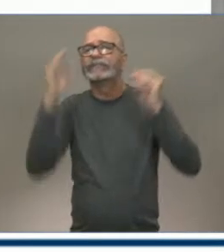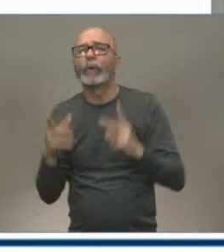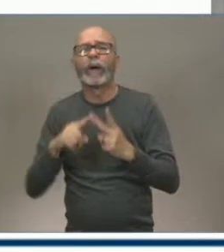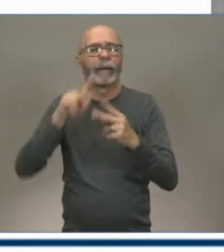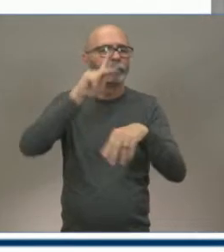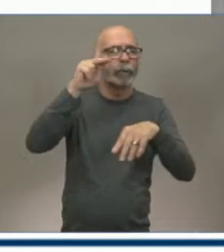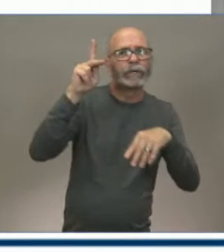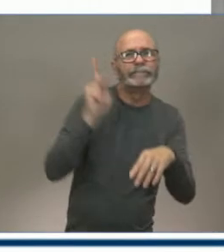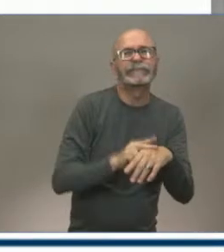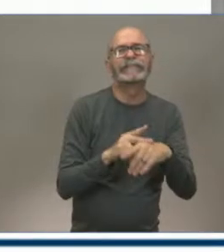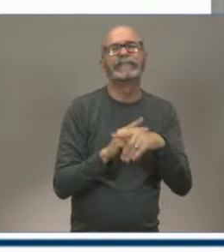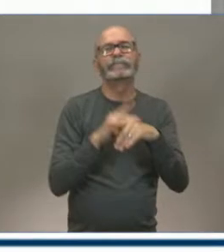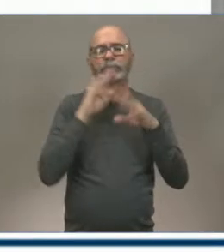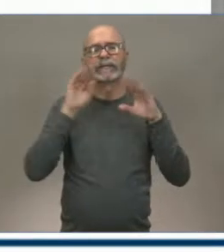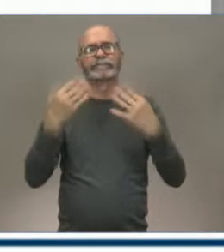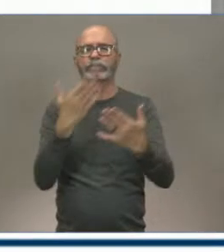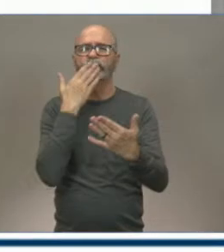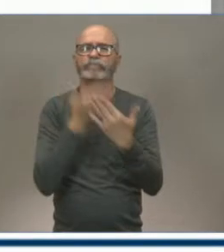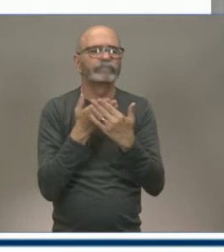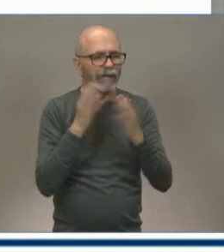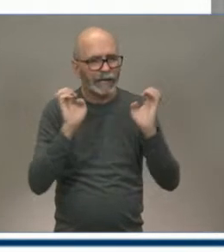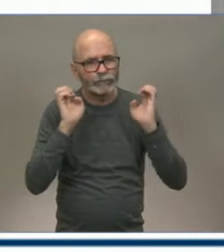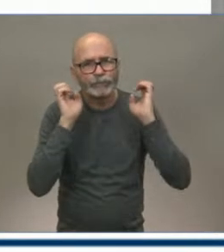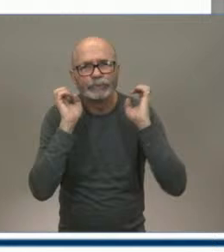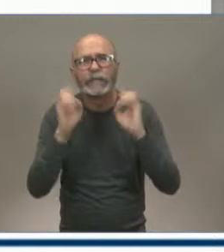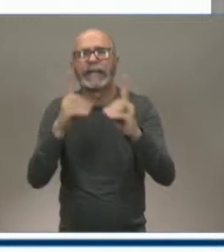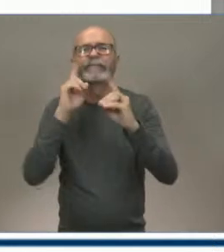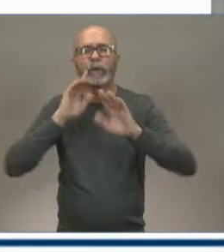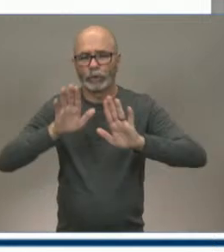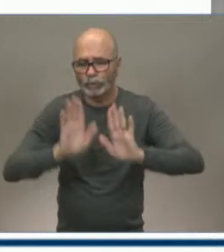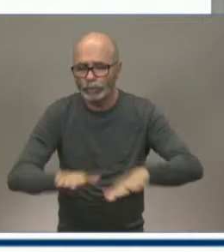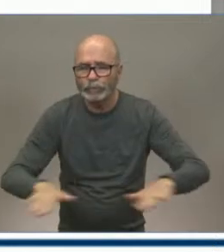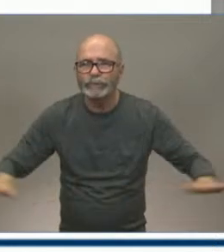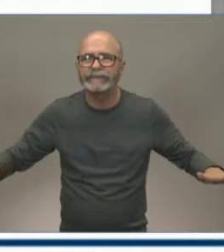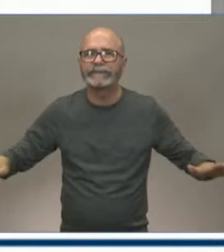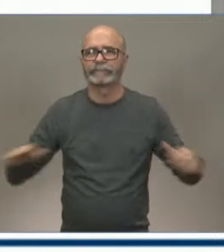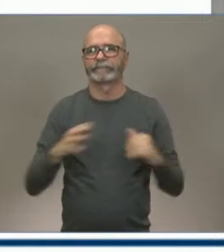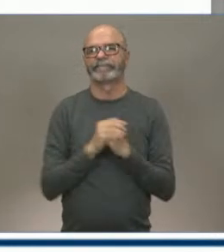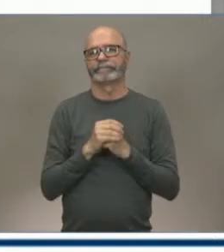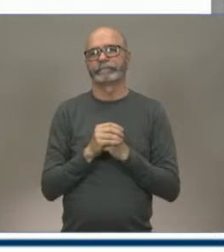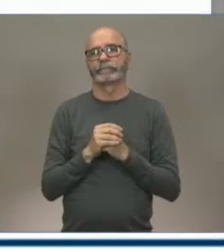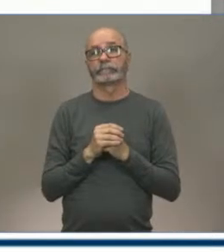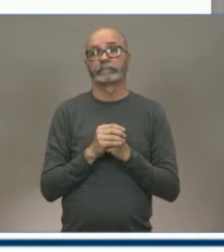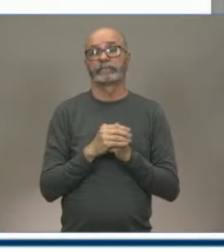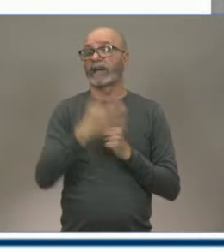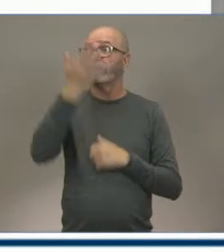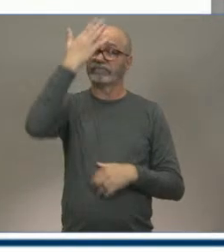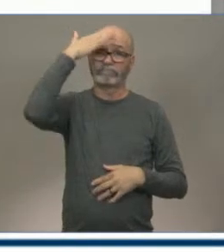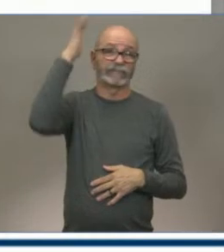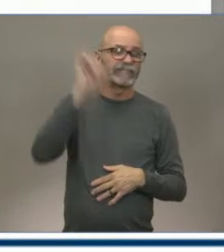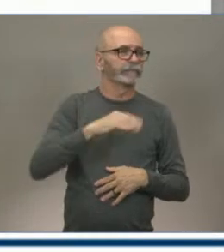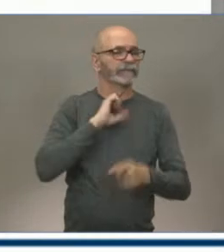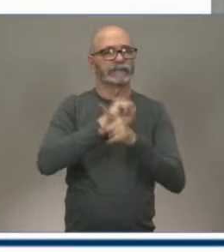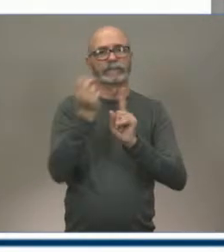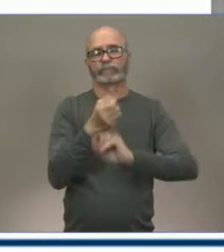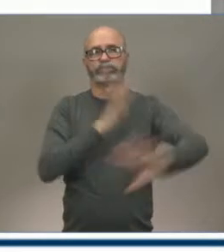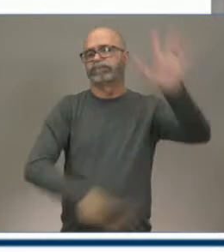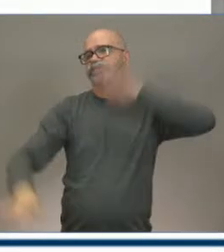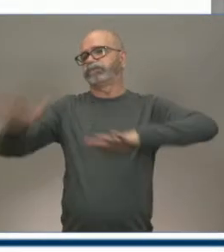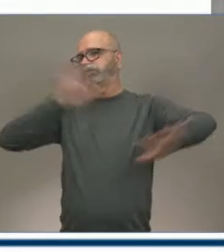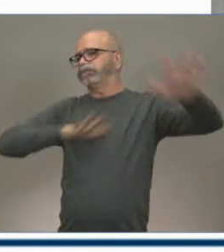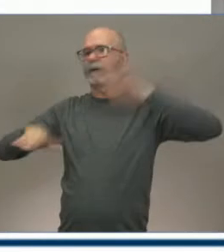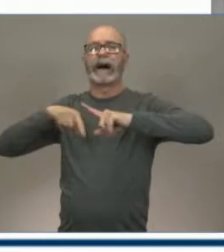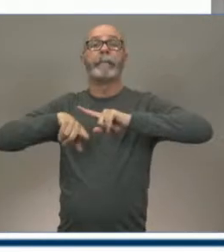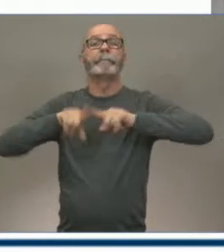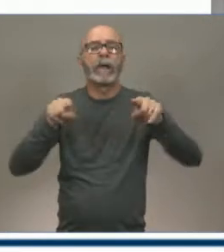best education possible to our kids. The circumstances are difficult, but you've got this. Have a great